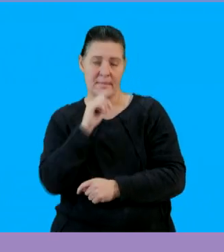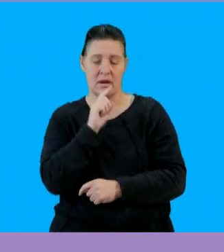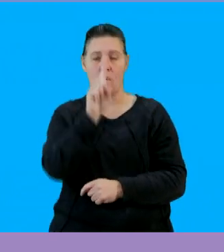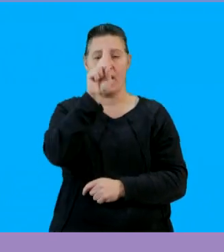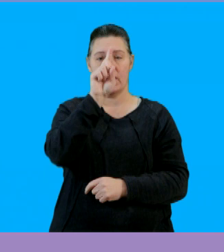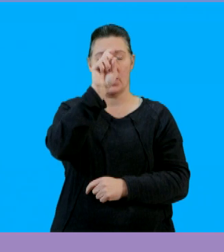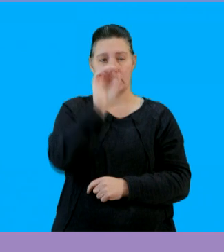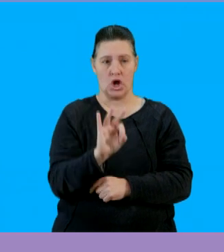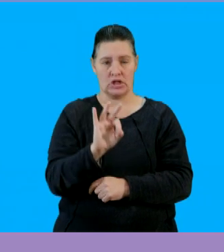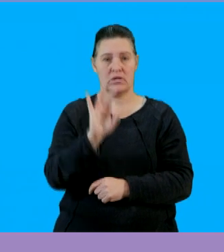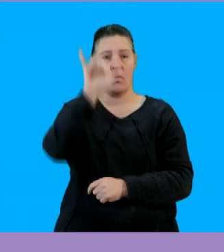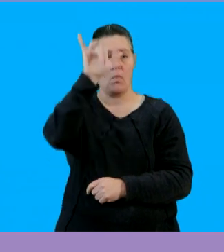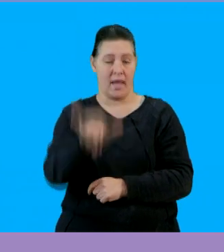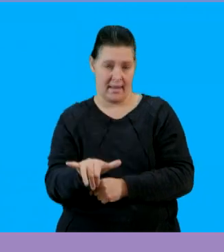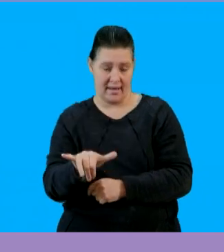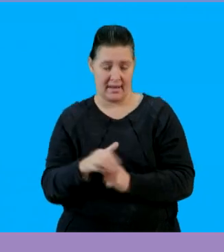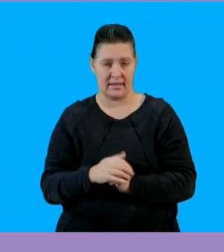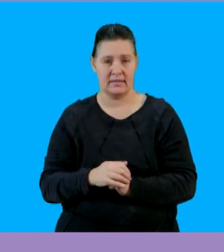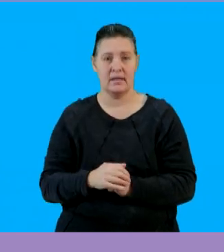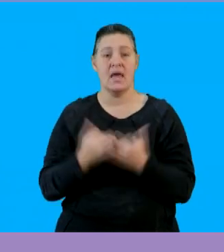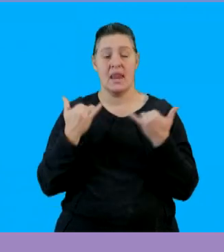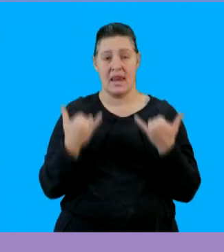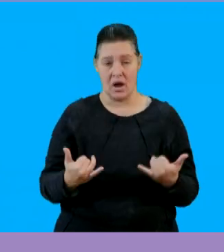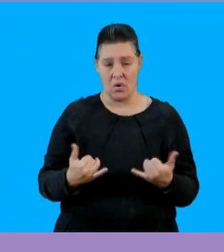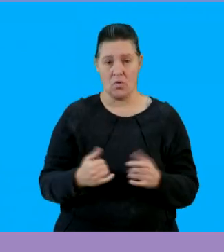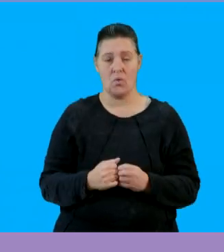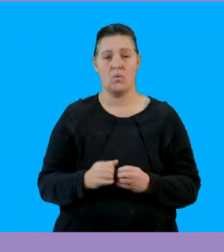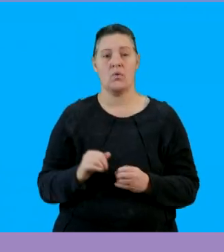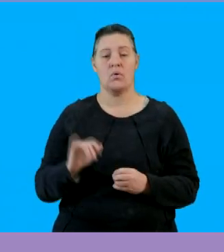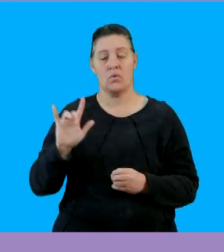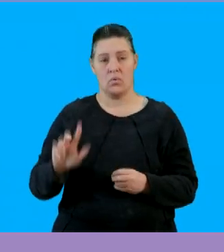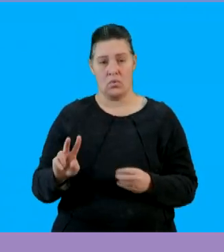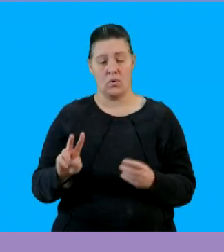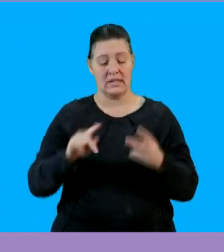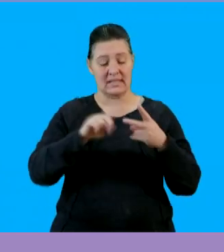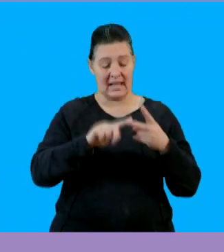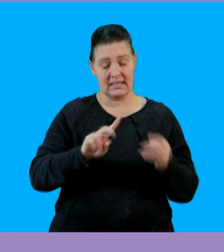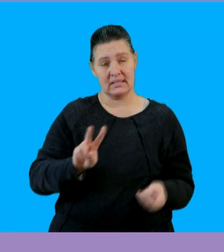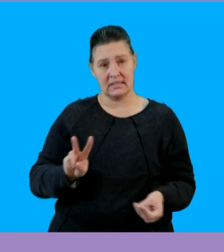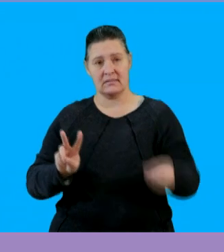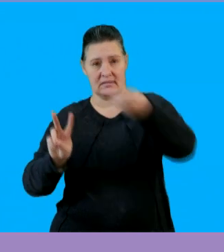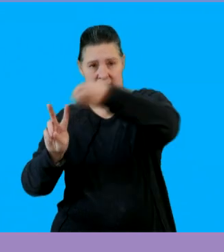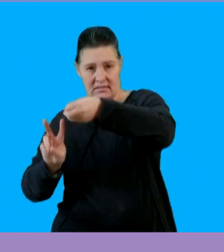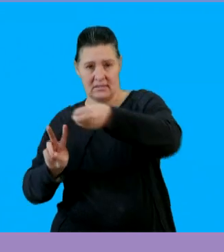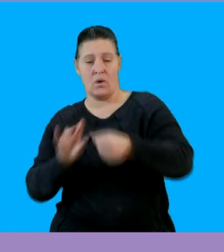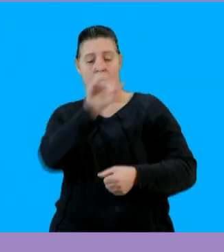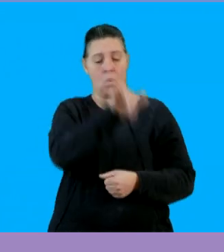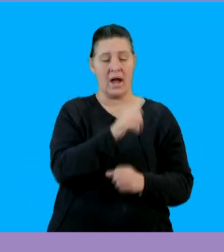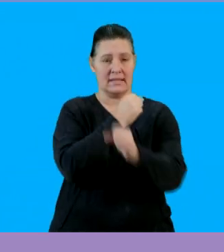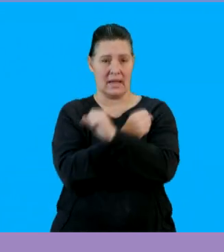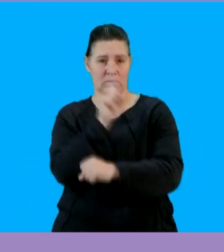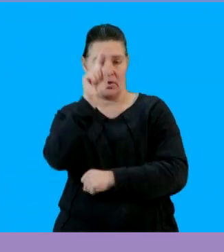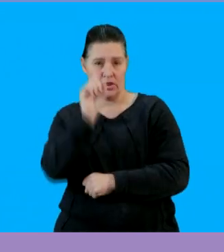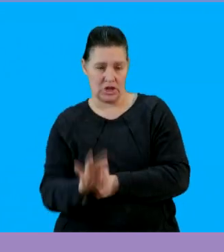be 1/3 y. And then we have y multiplied by 1/3. That is going